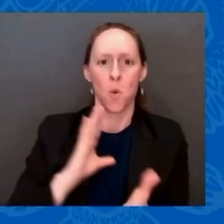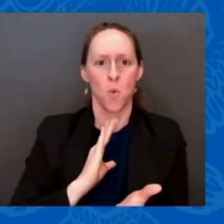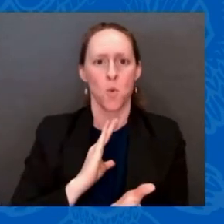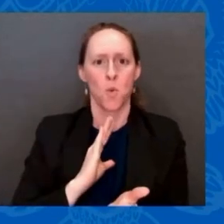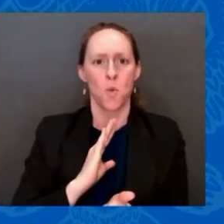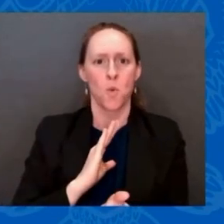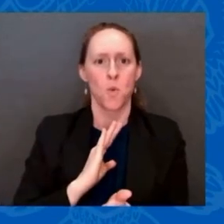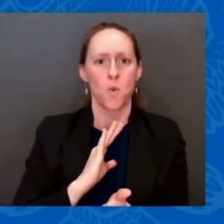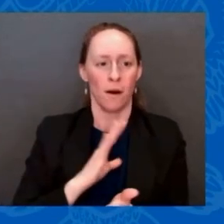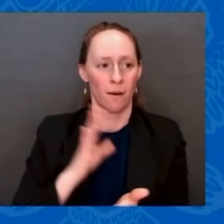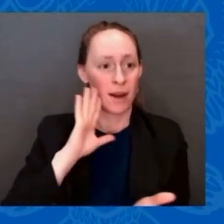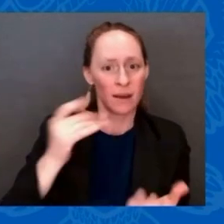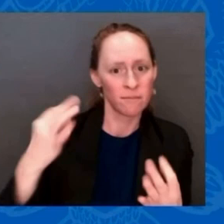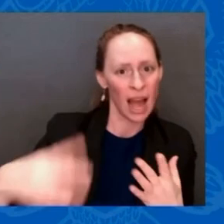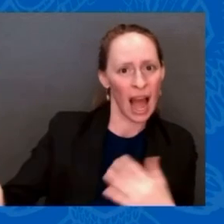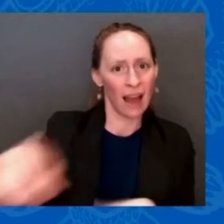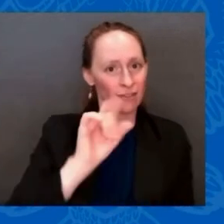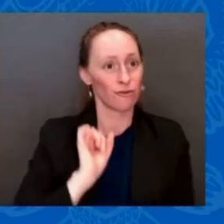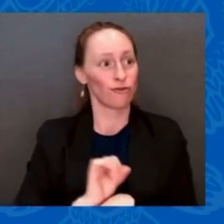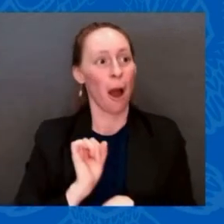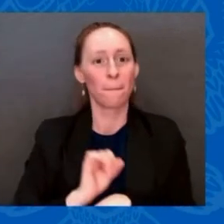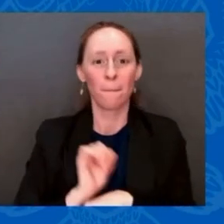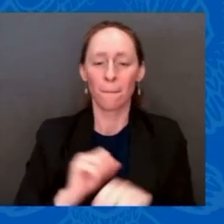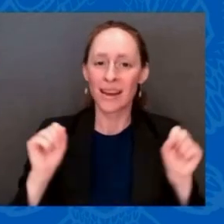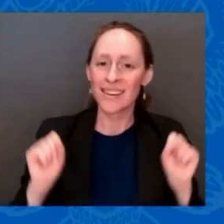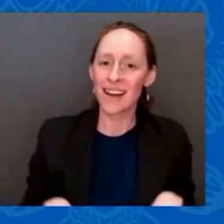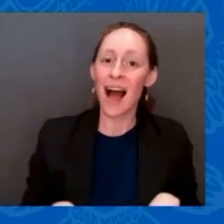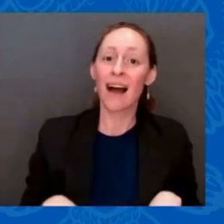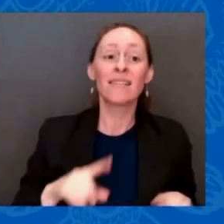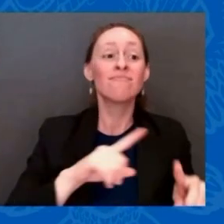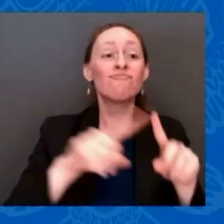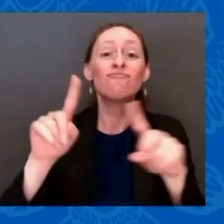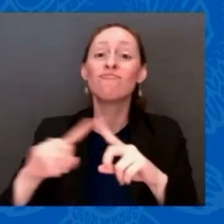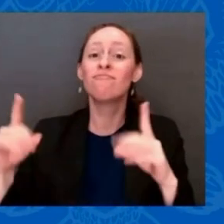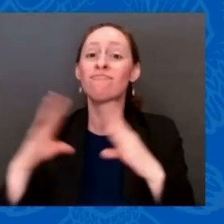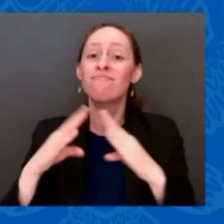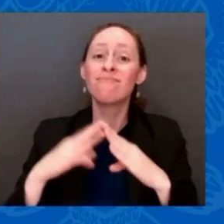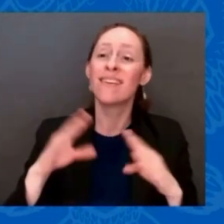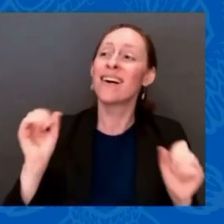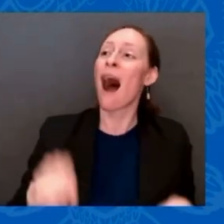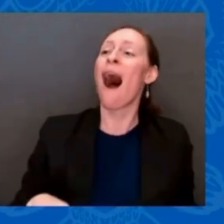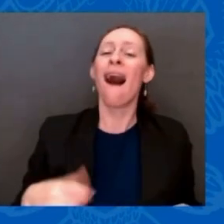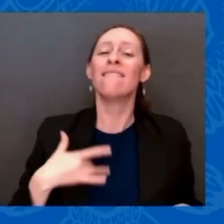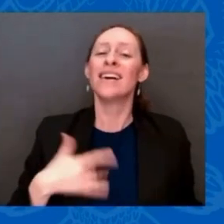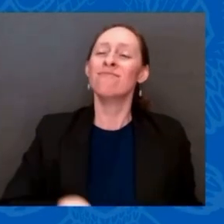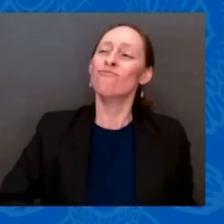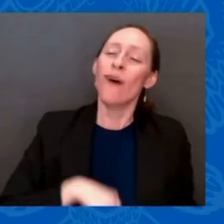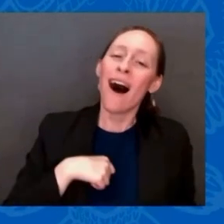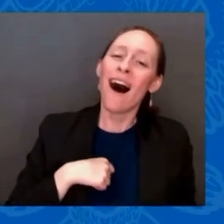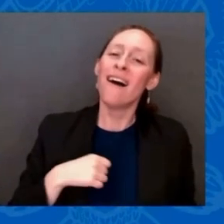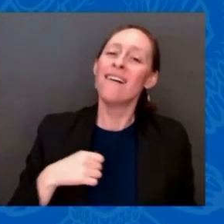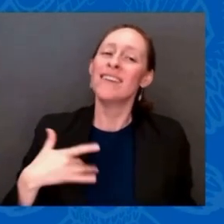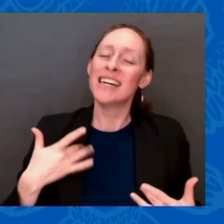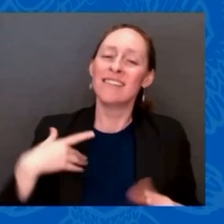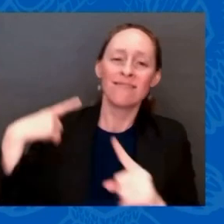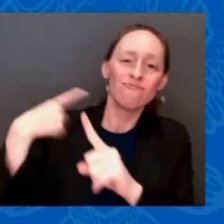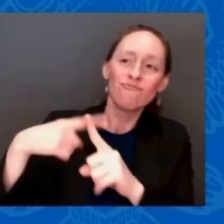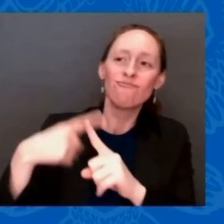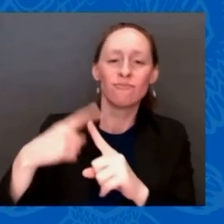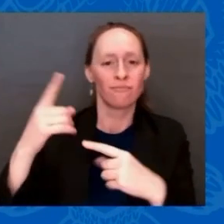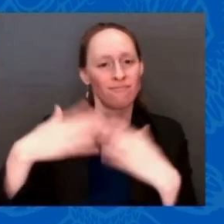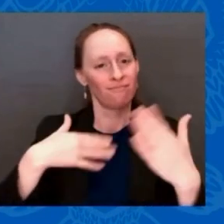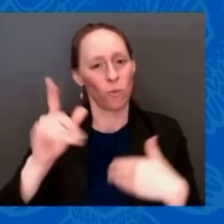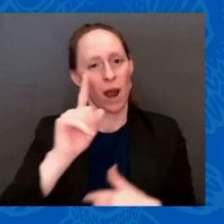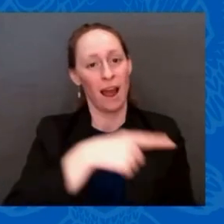pride and hope for the future for all the people of Weirton and surrounding areas. I believe every American willing to work